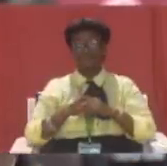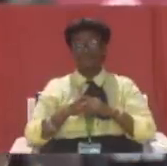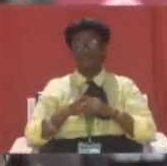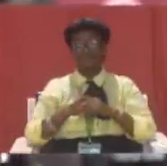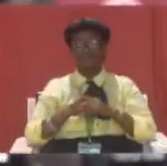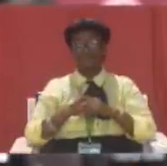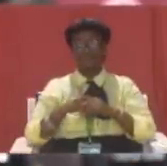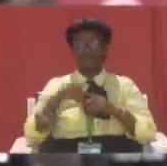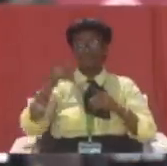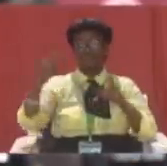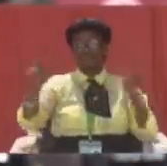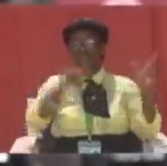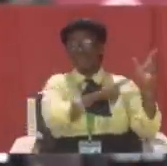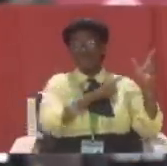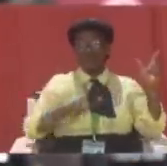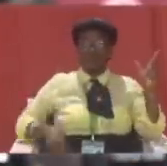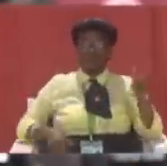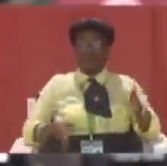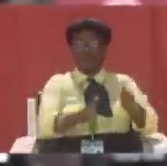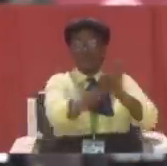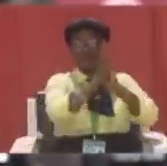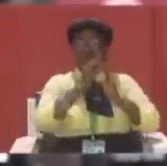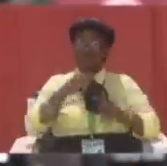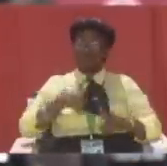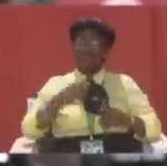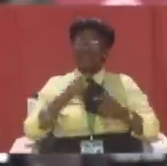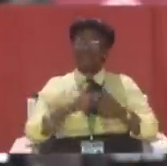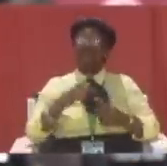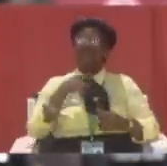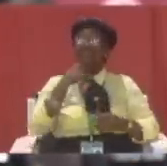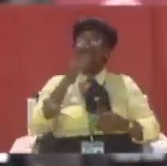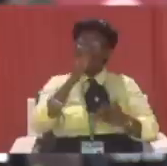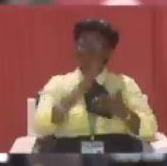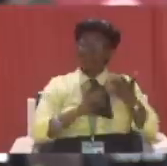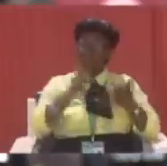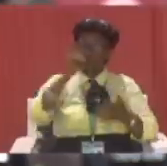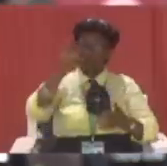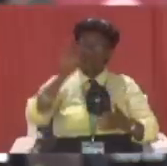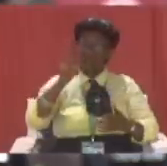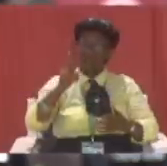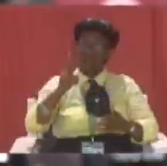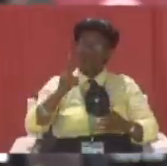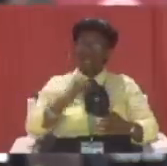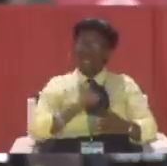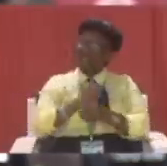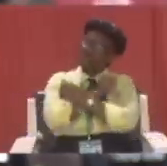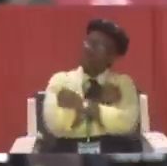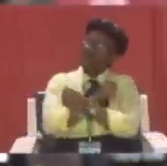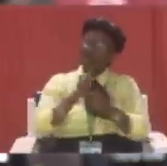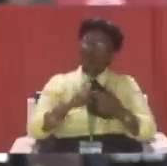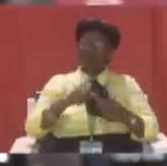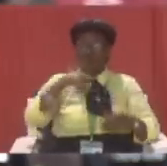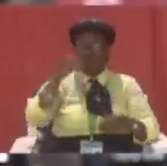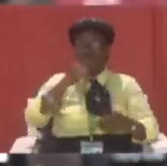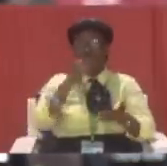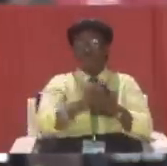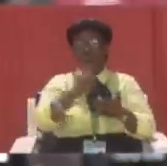The Lord asked me to tell someone, and I think I would love to say amen to this also.